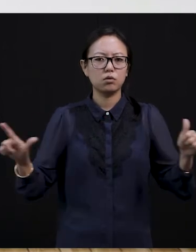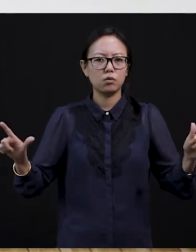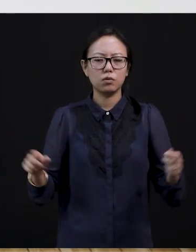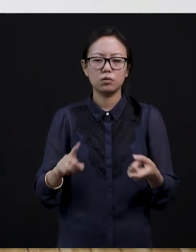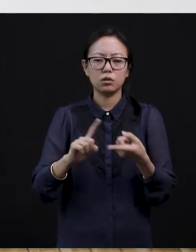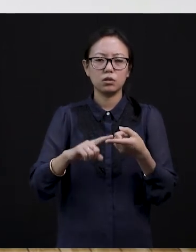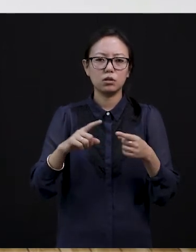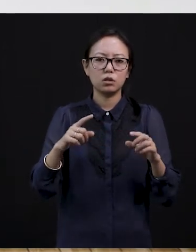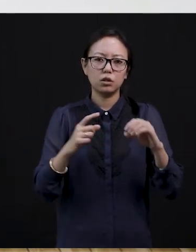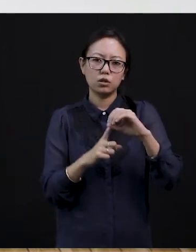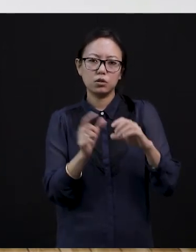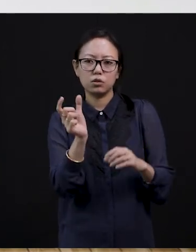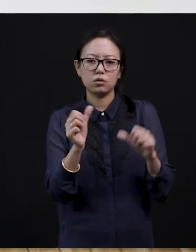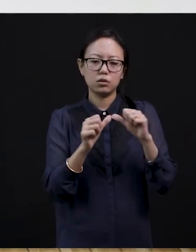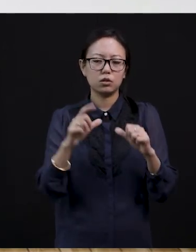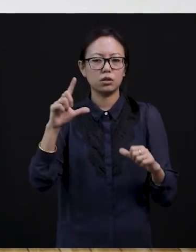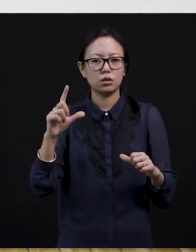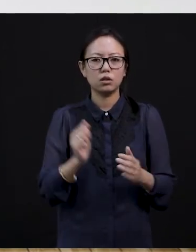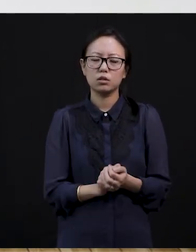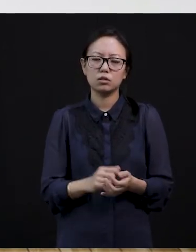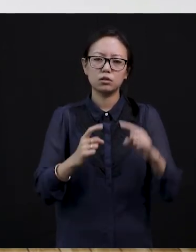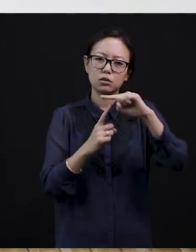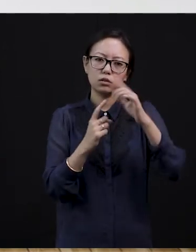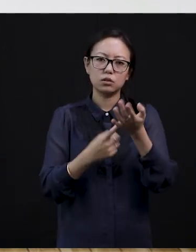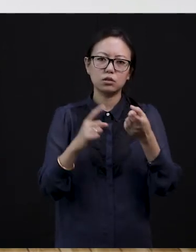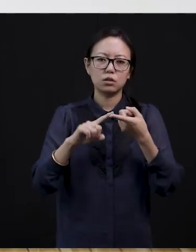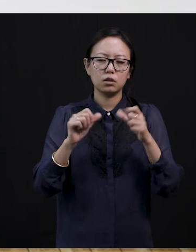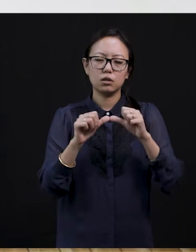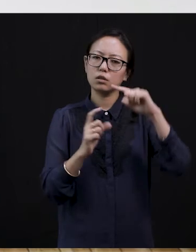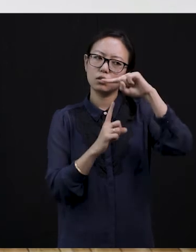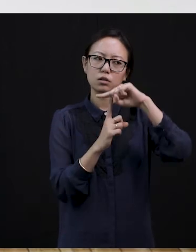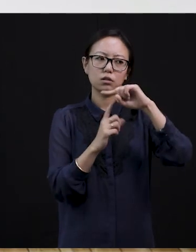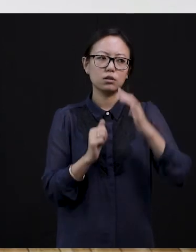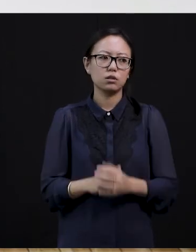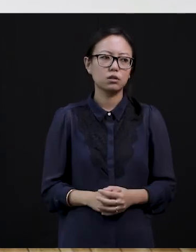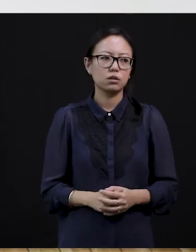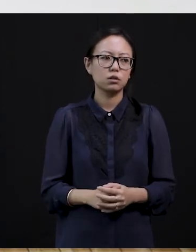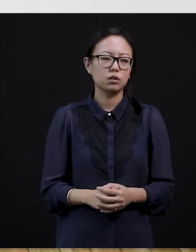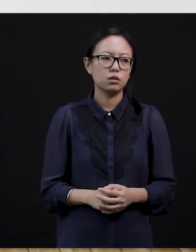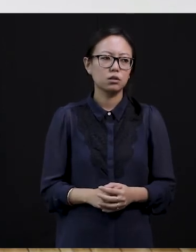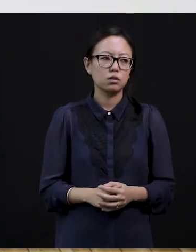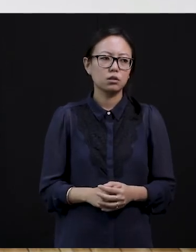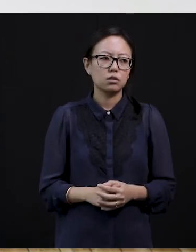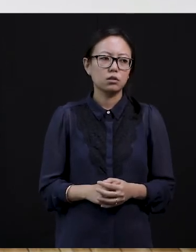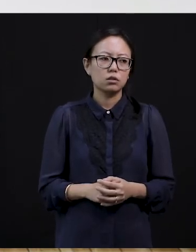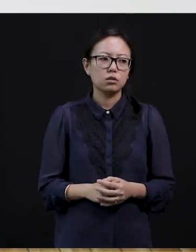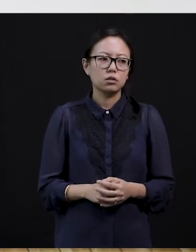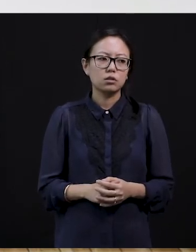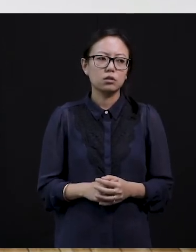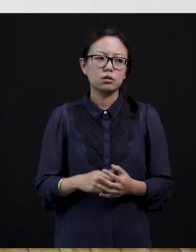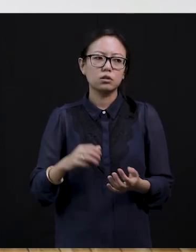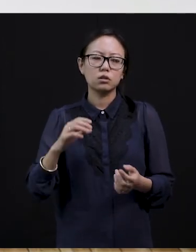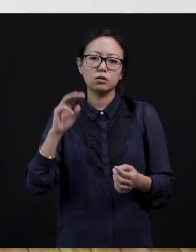The first one, rule of law, which meant that the parliament or the body where you legislate is going